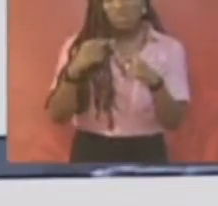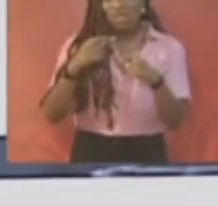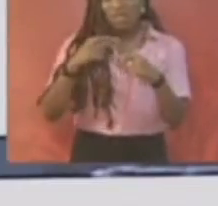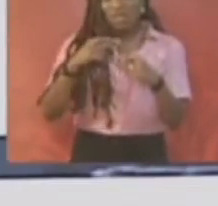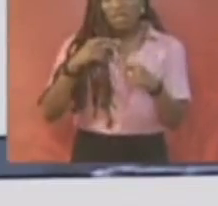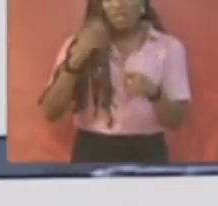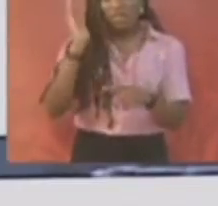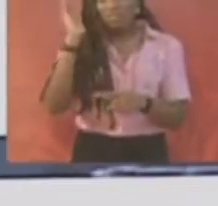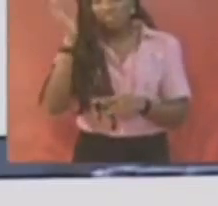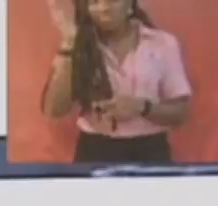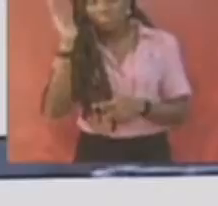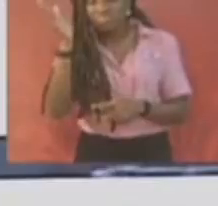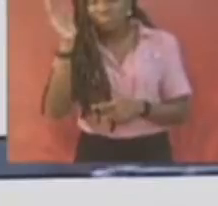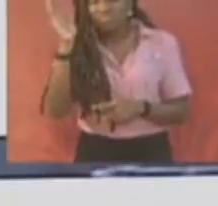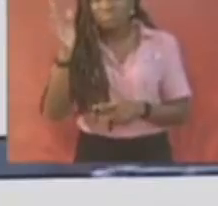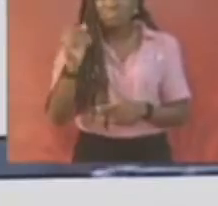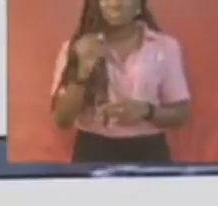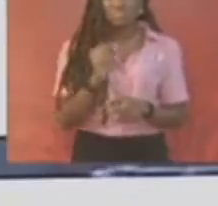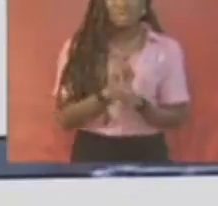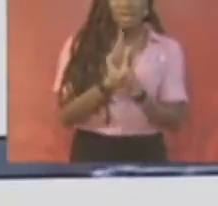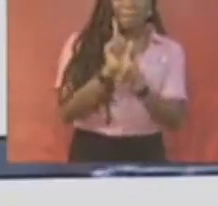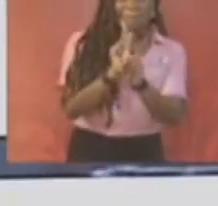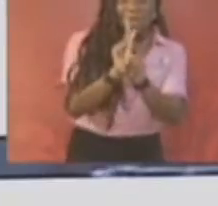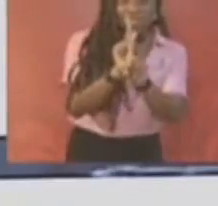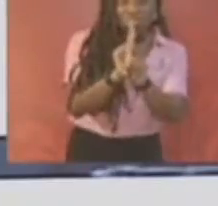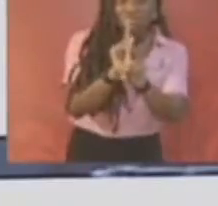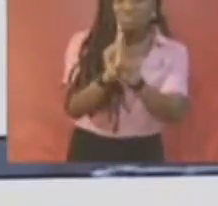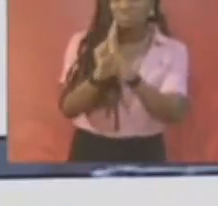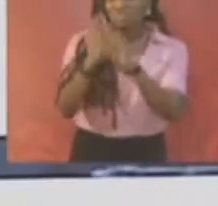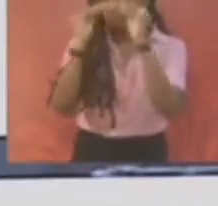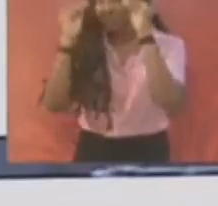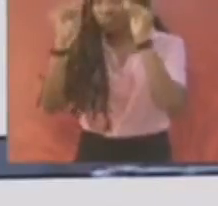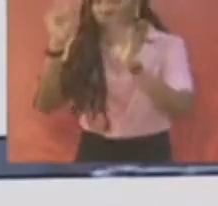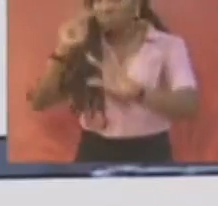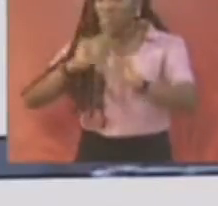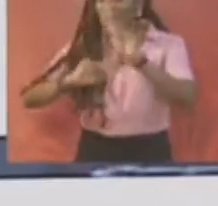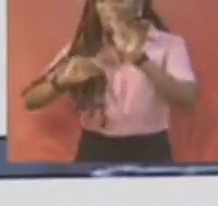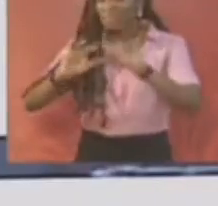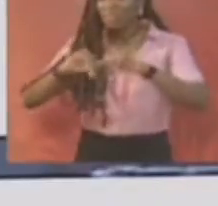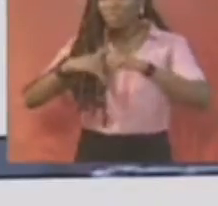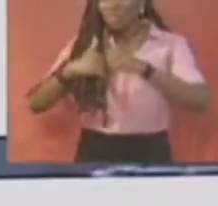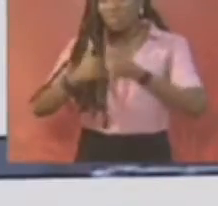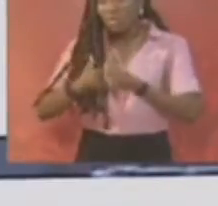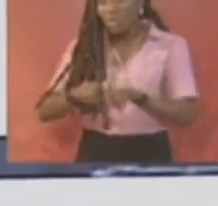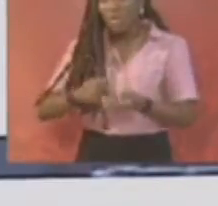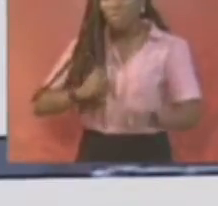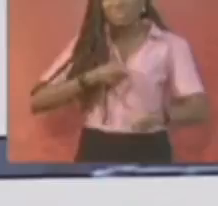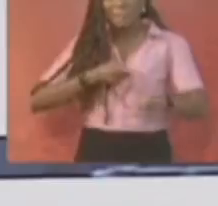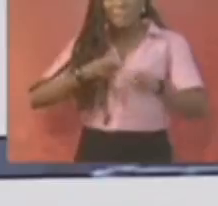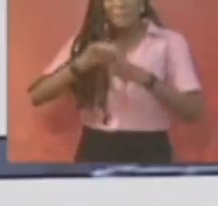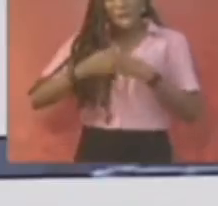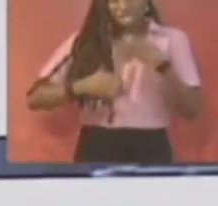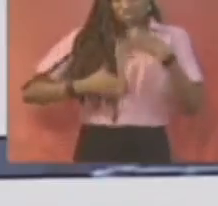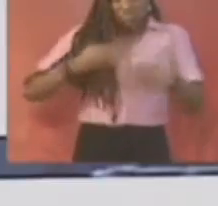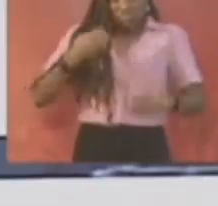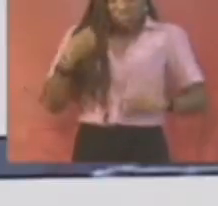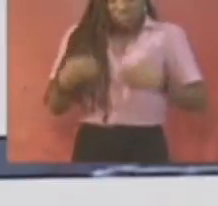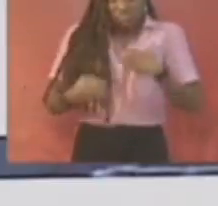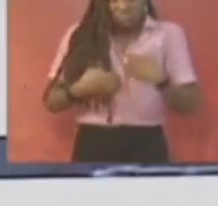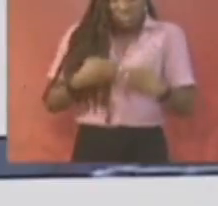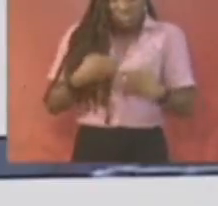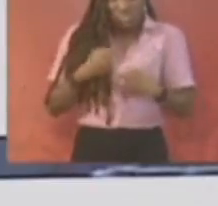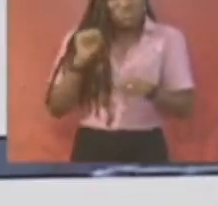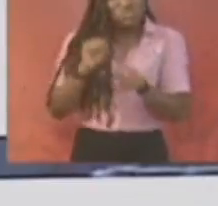this and provide interventions early in the progress of the potentially